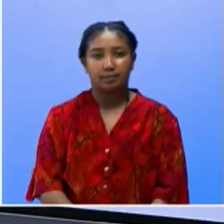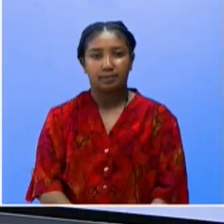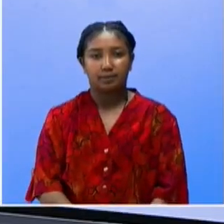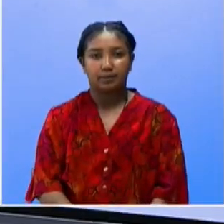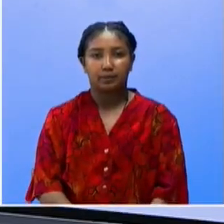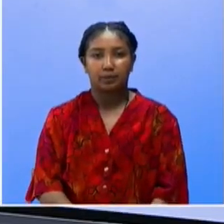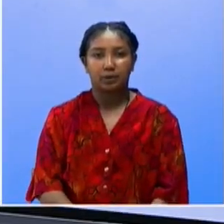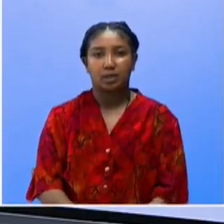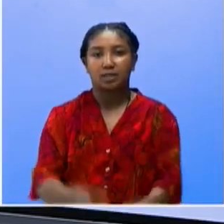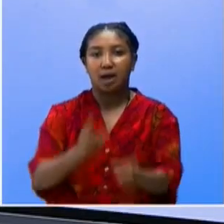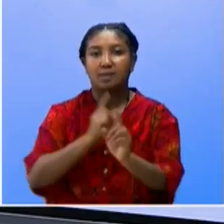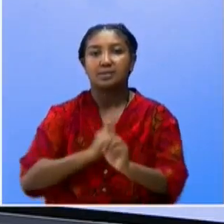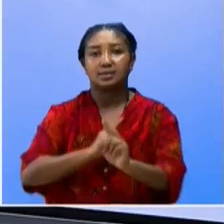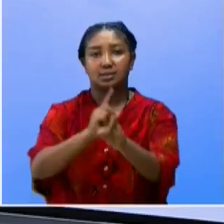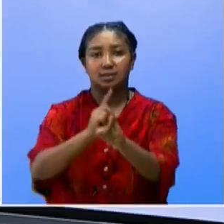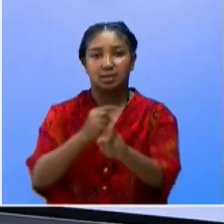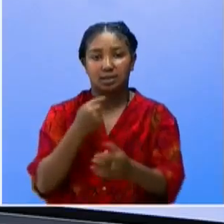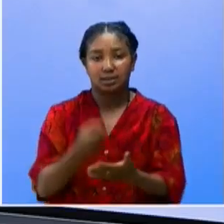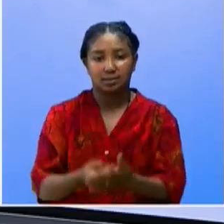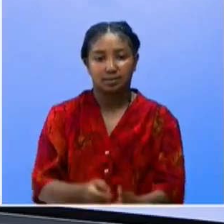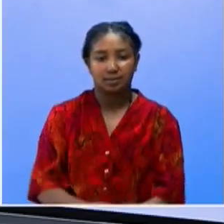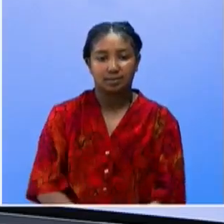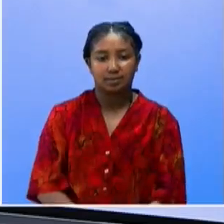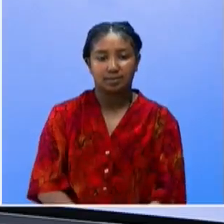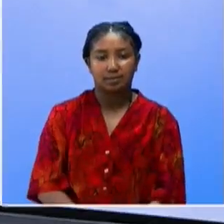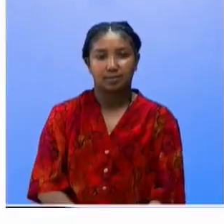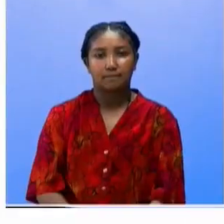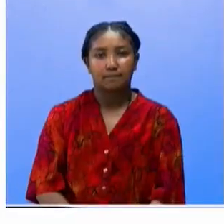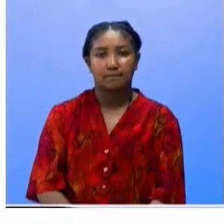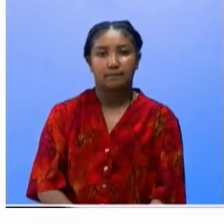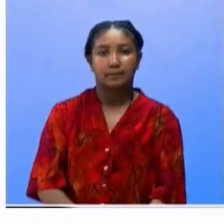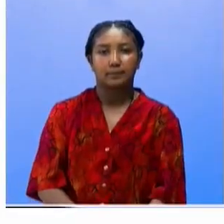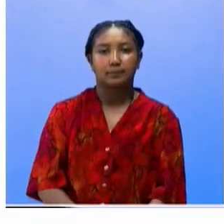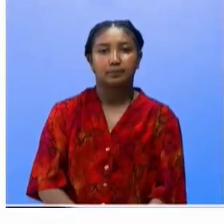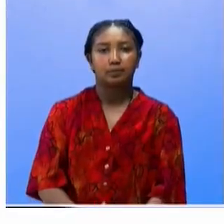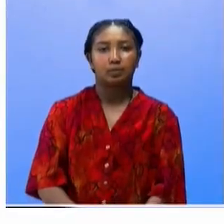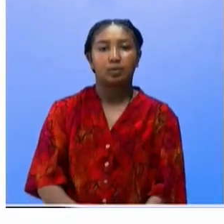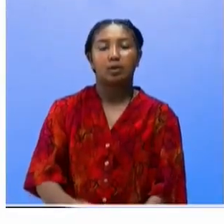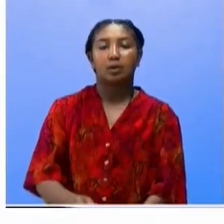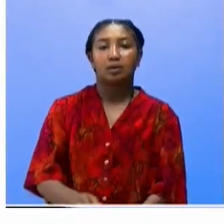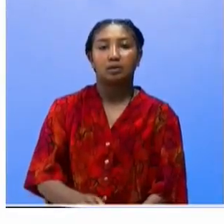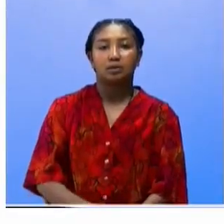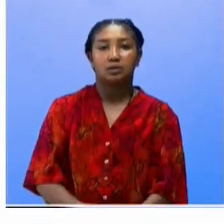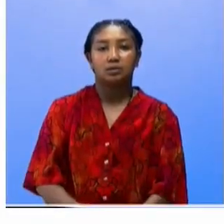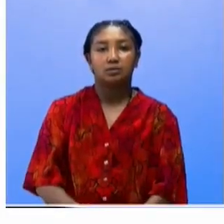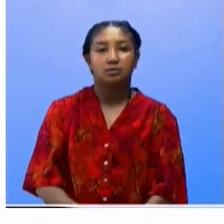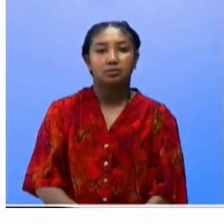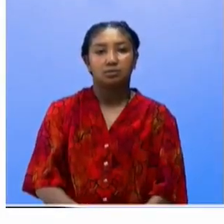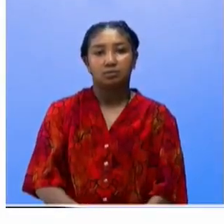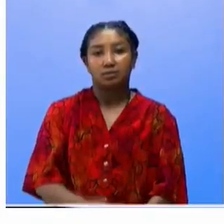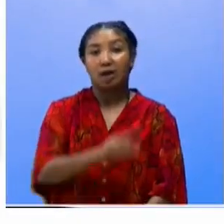It answers here, it answers the question,